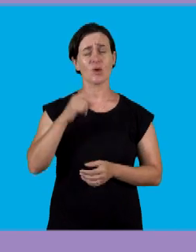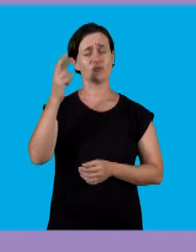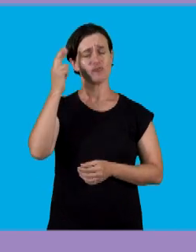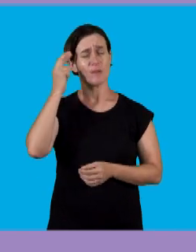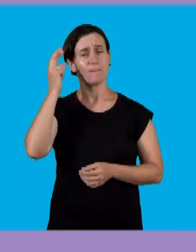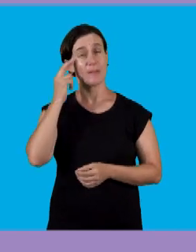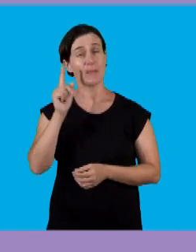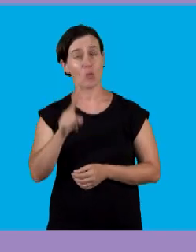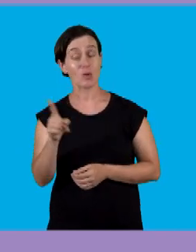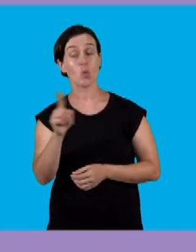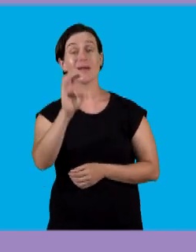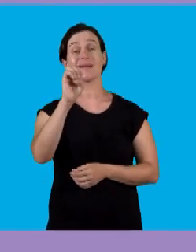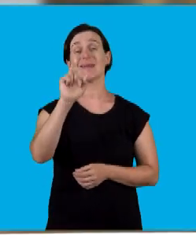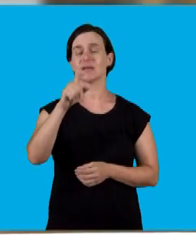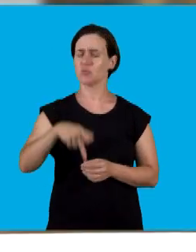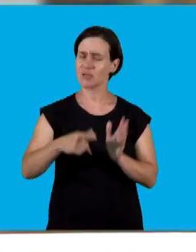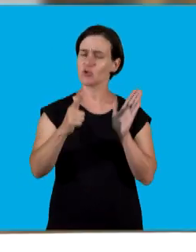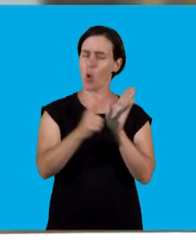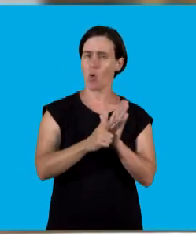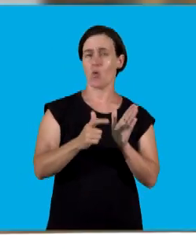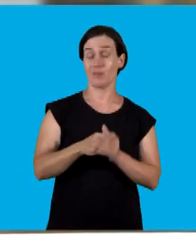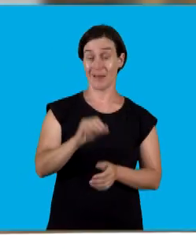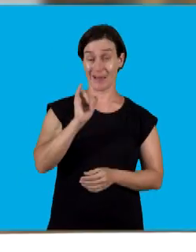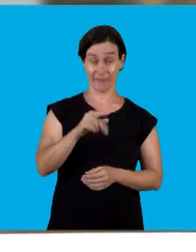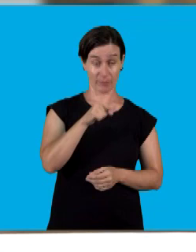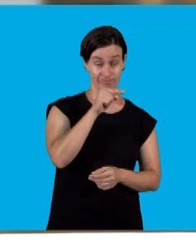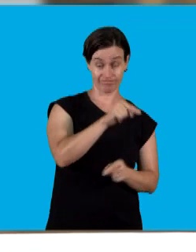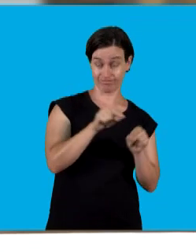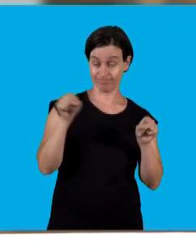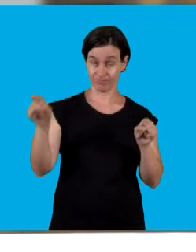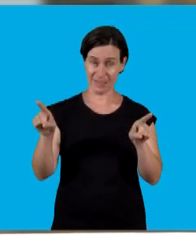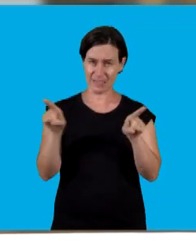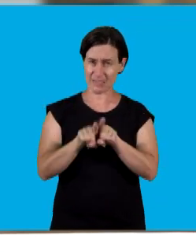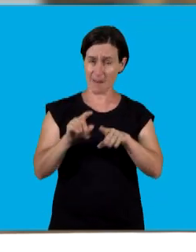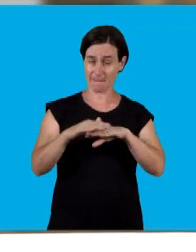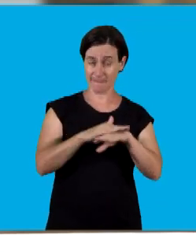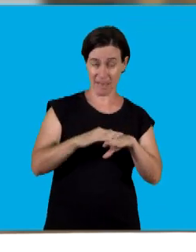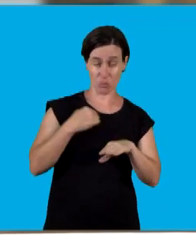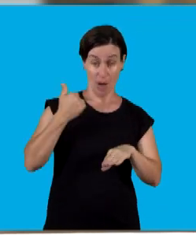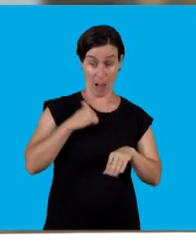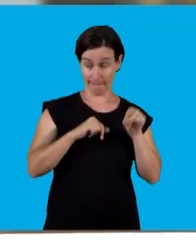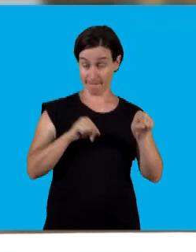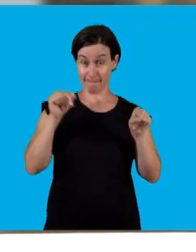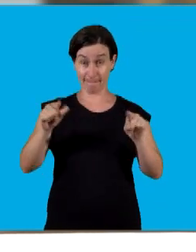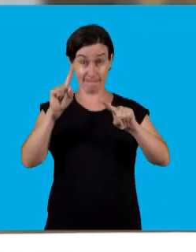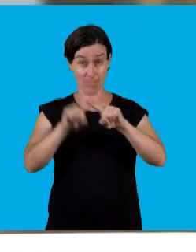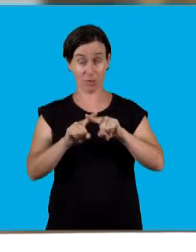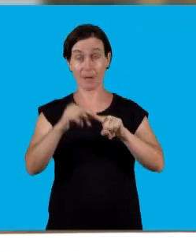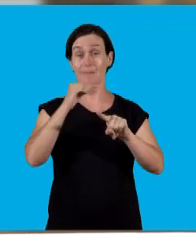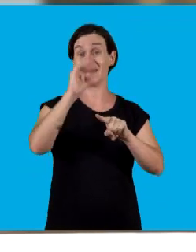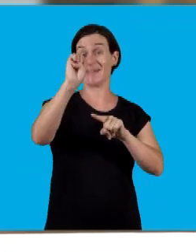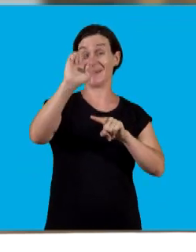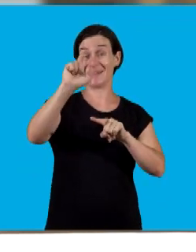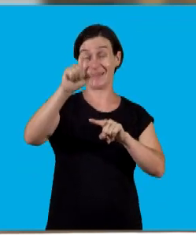in mind our exponential laws. If the powers have the same base and we are multiplying, then we are going to add